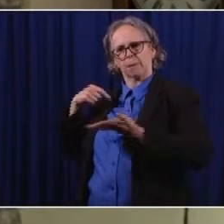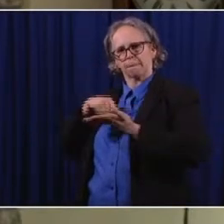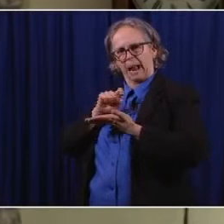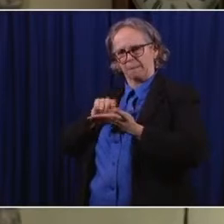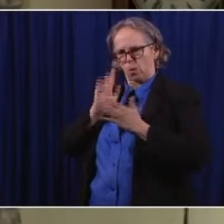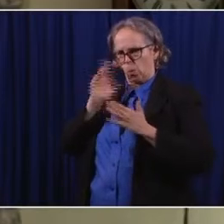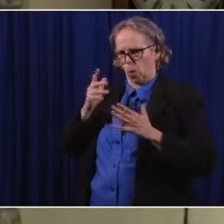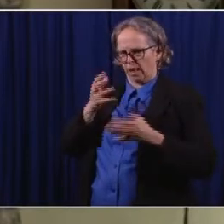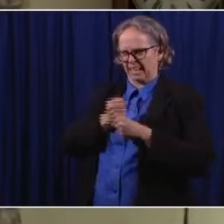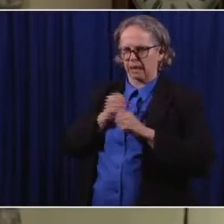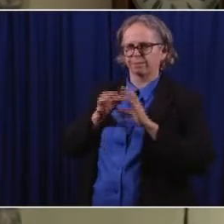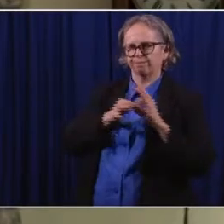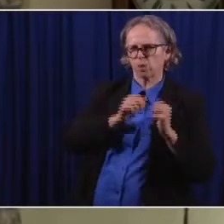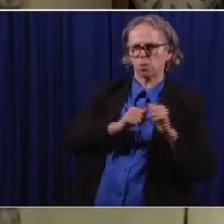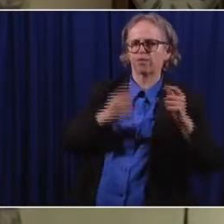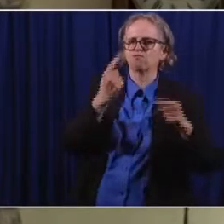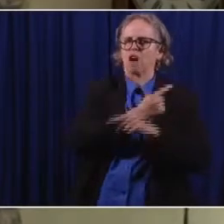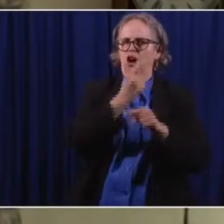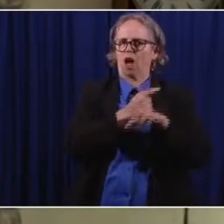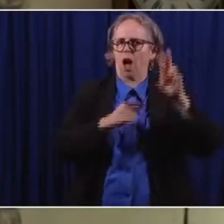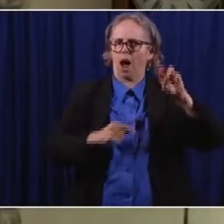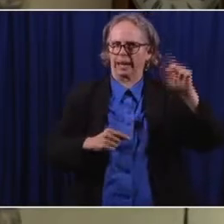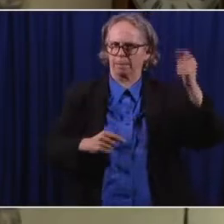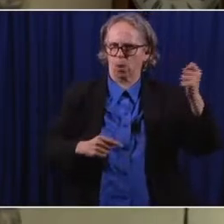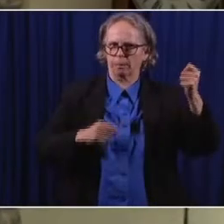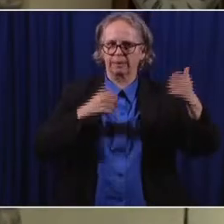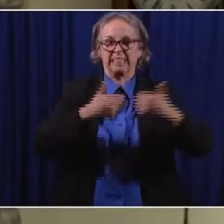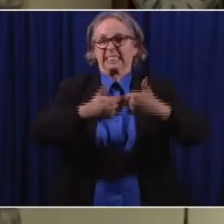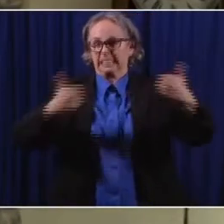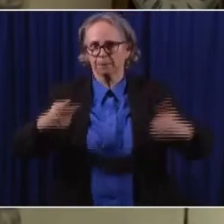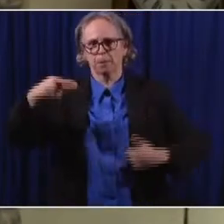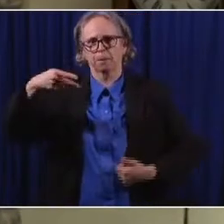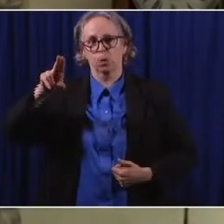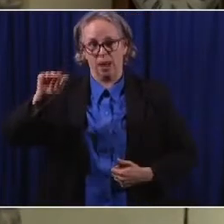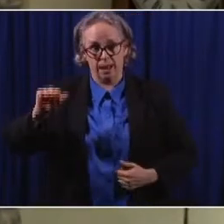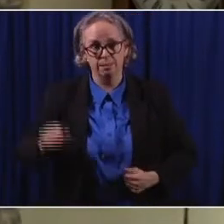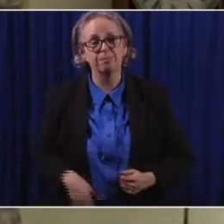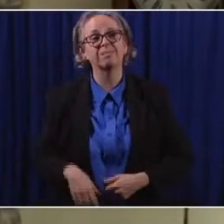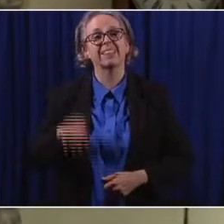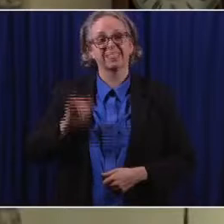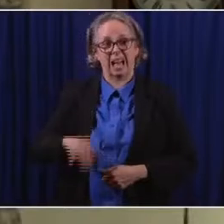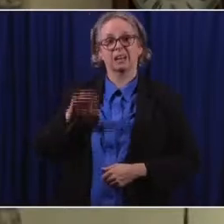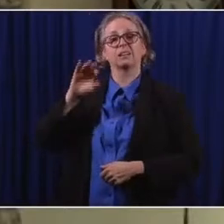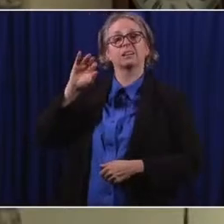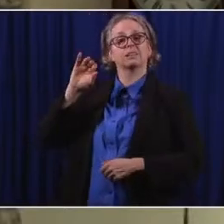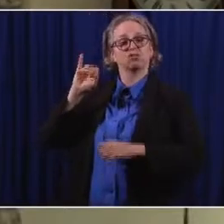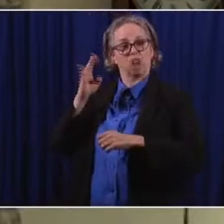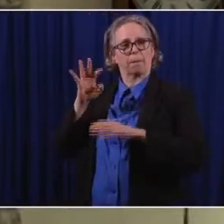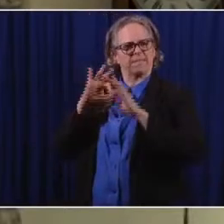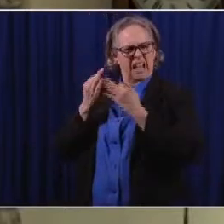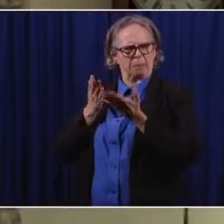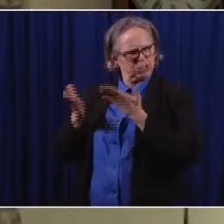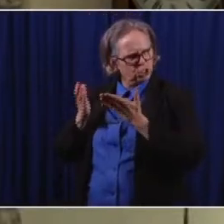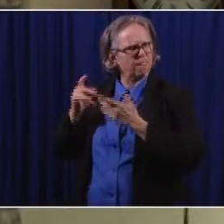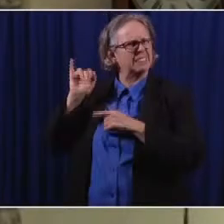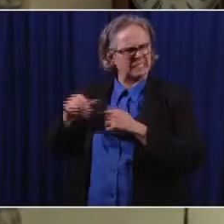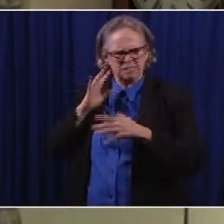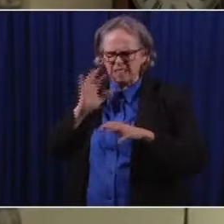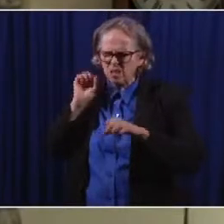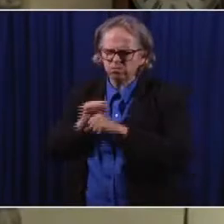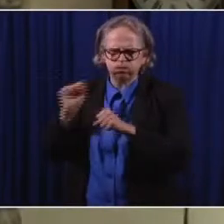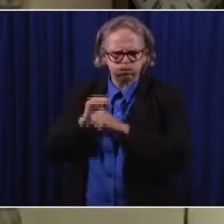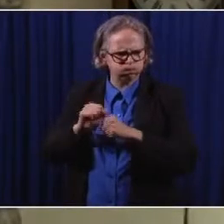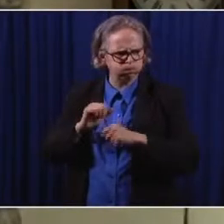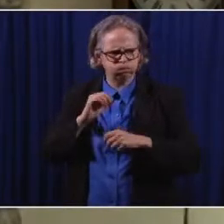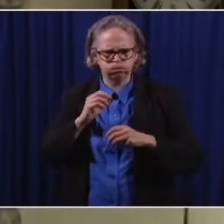Family Services staff are working to complete this programming as quickly as possible, and they're posting frequent updates on their